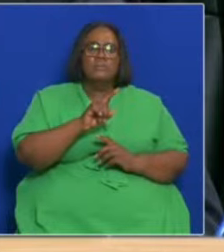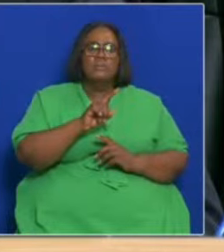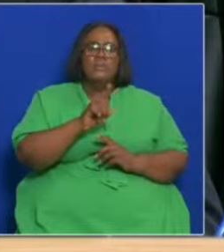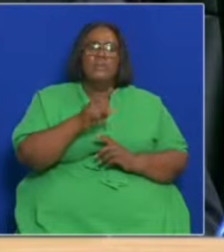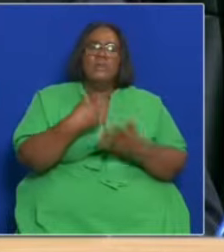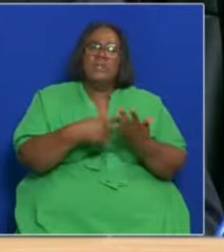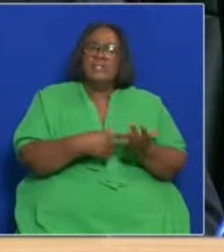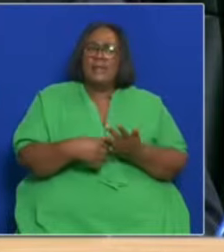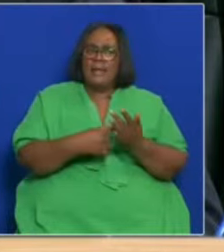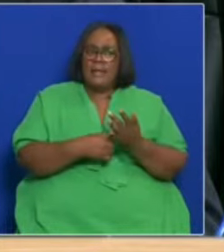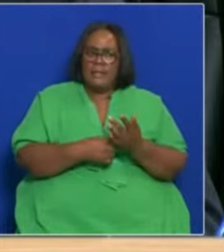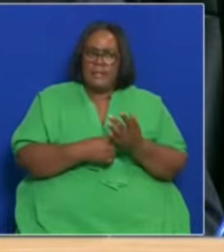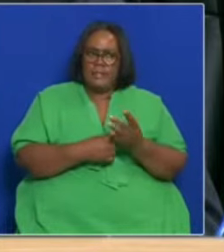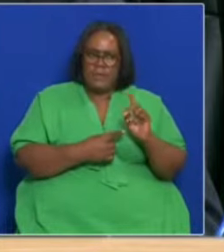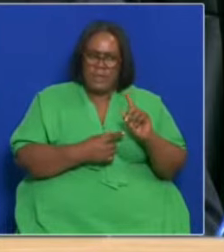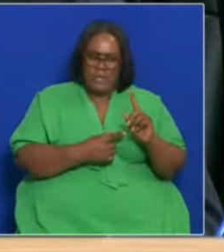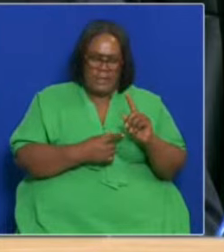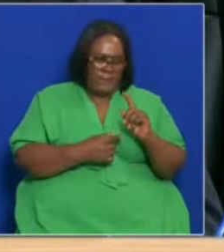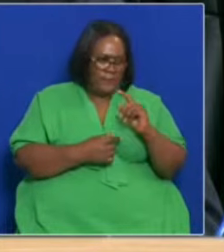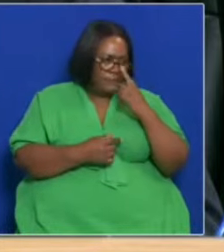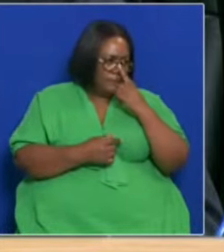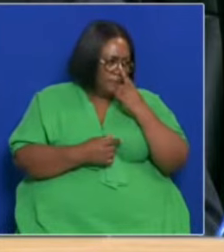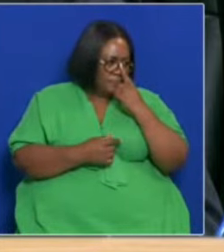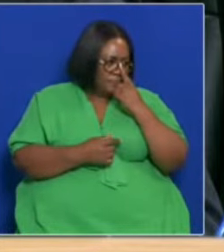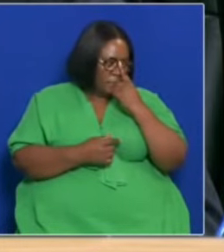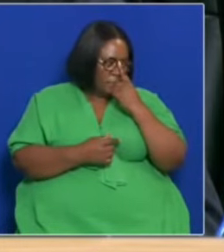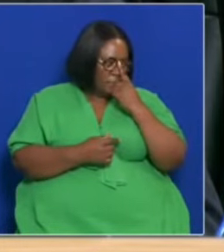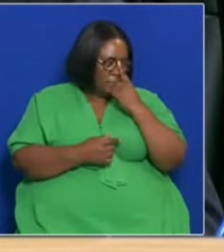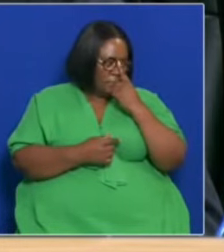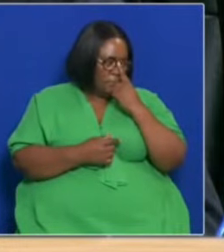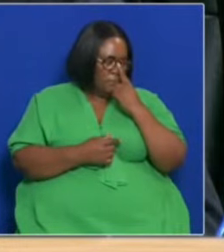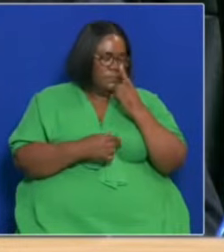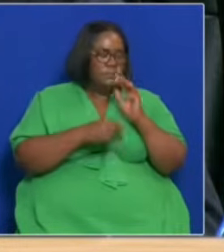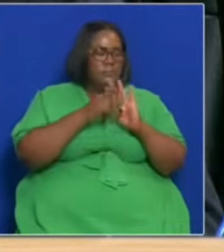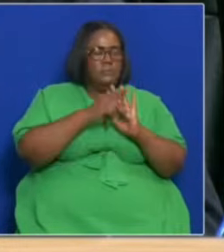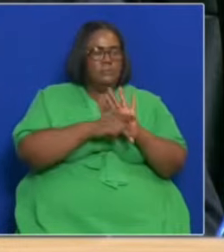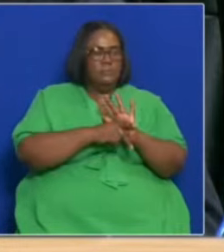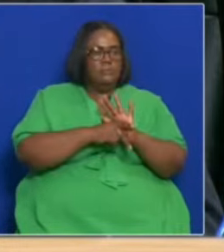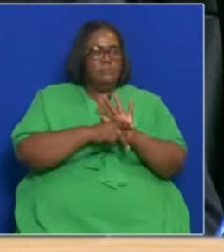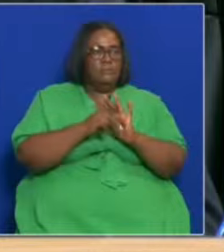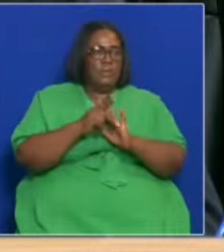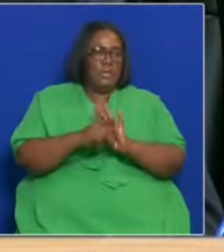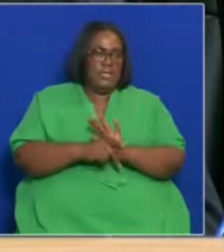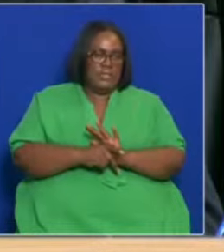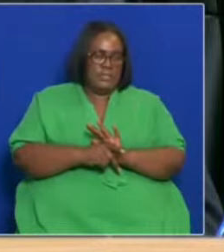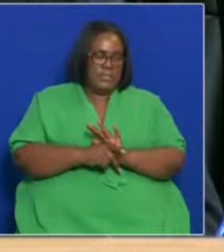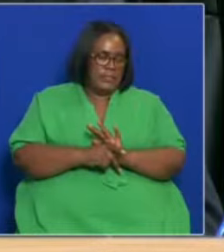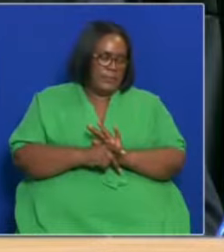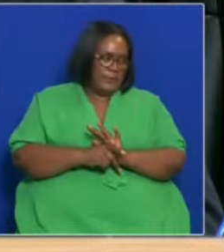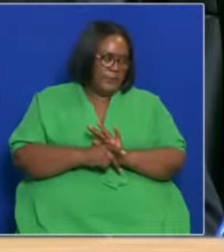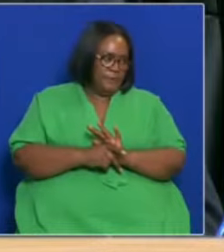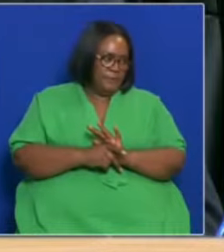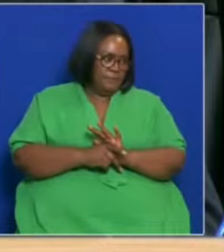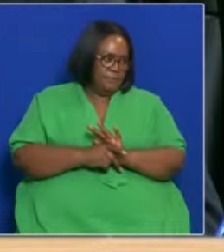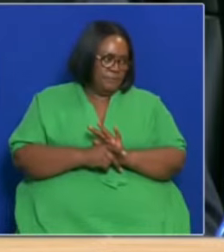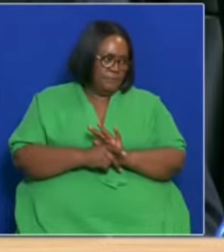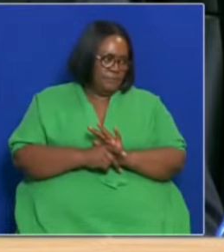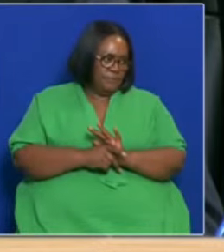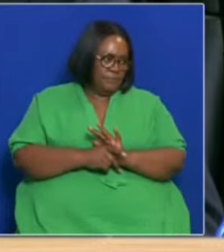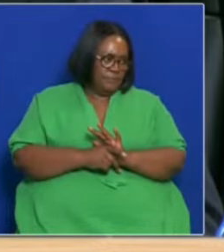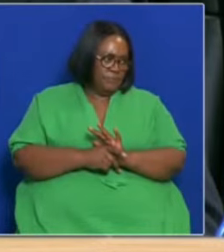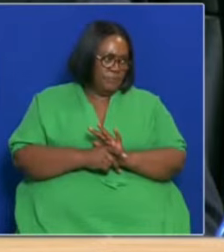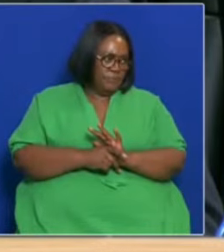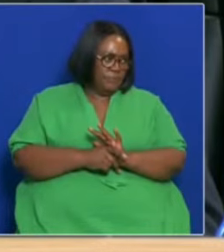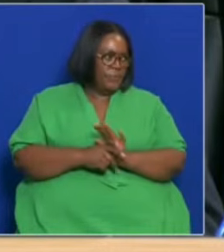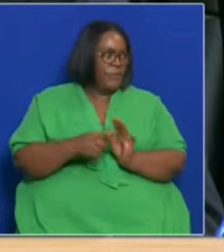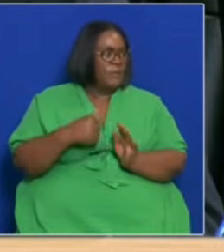how strong the wording of that is, in particular with regard to consequences. I just want your comment on